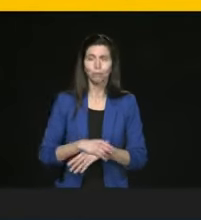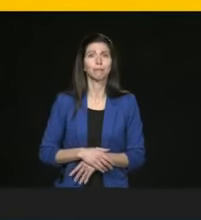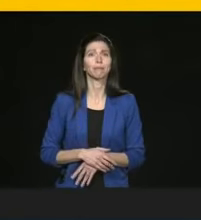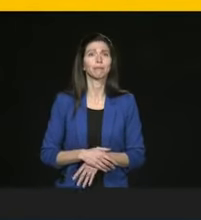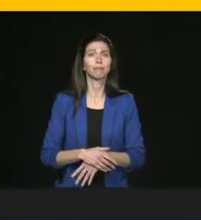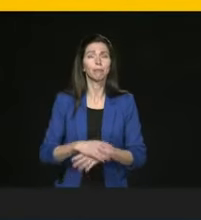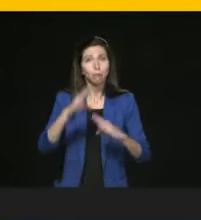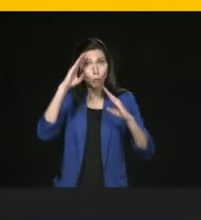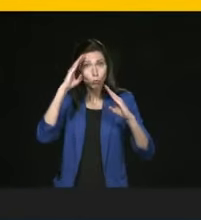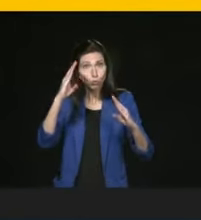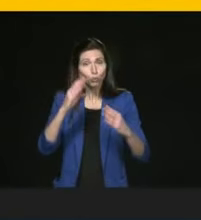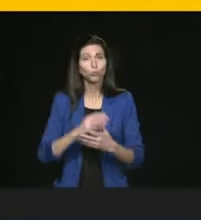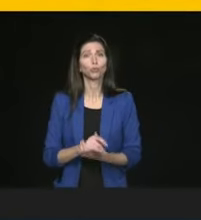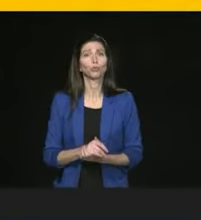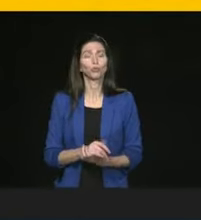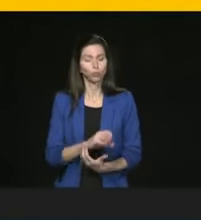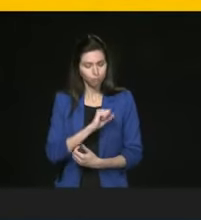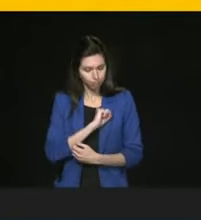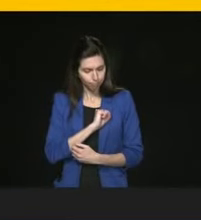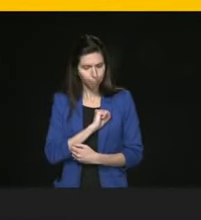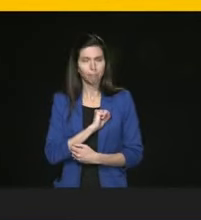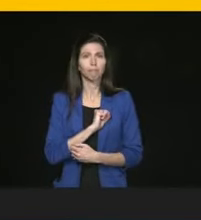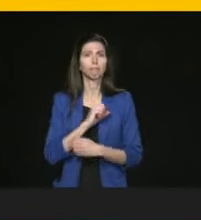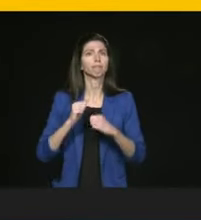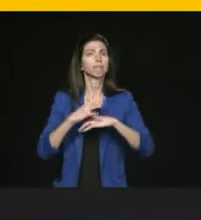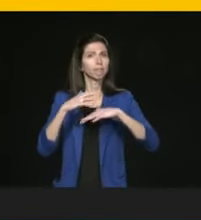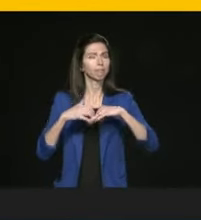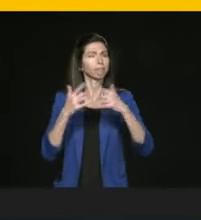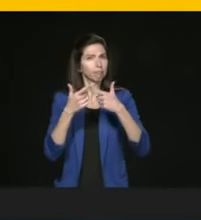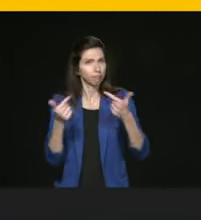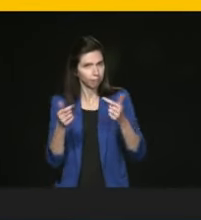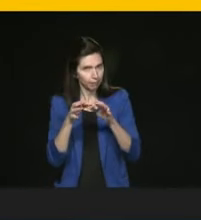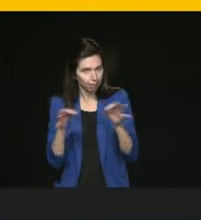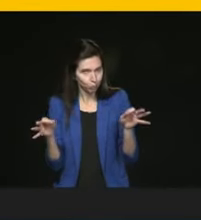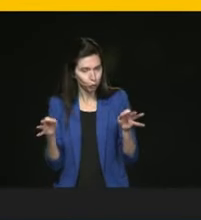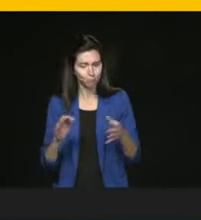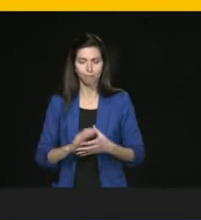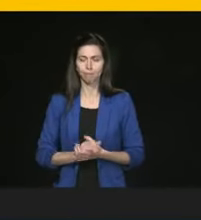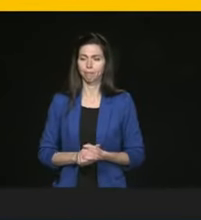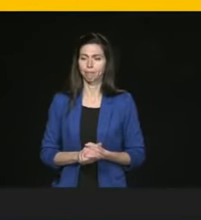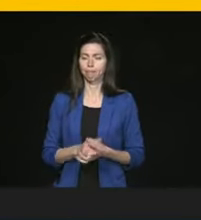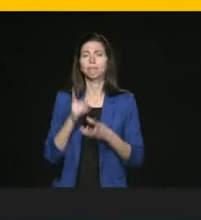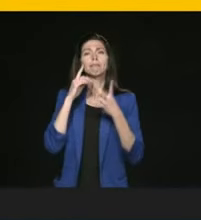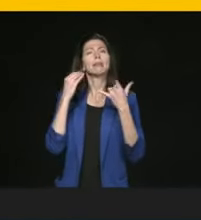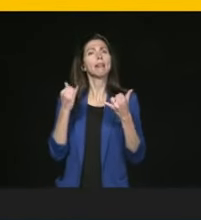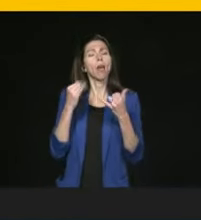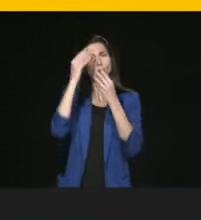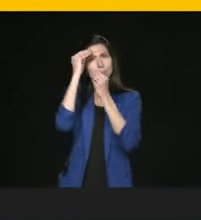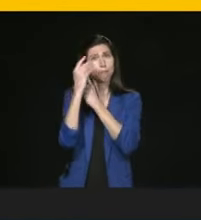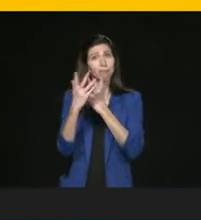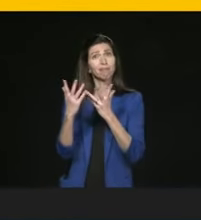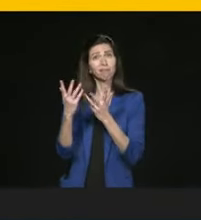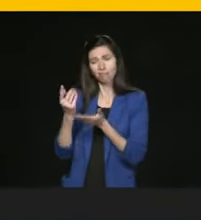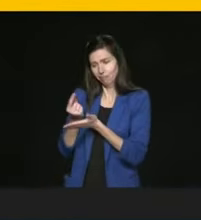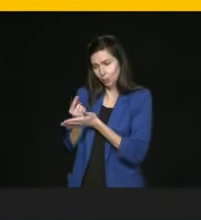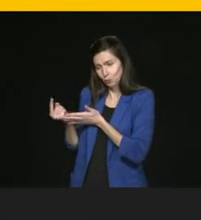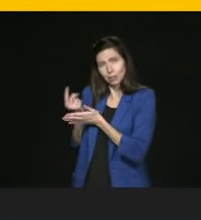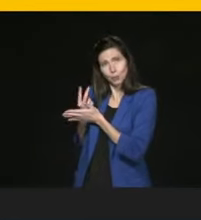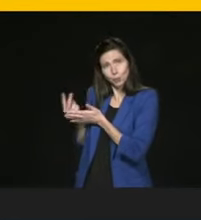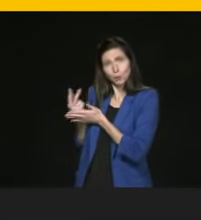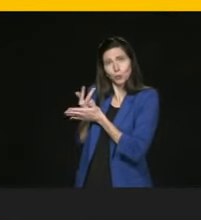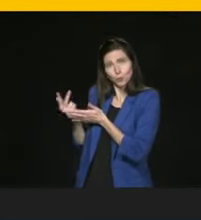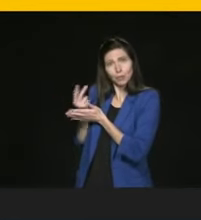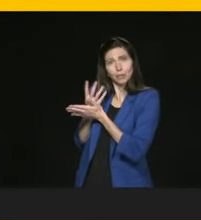start by saying that over the last few weeks, Indigenous communities have taken many positive measures to protect